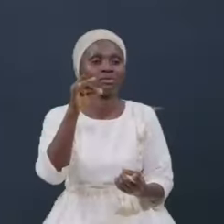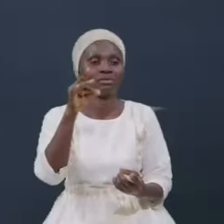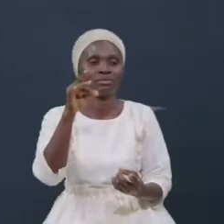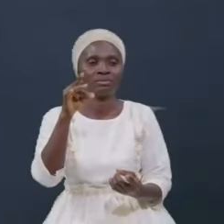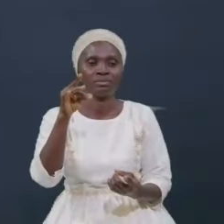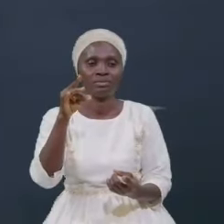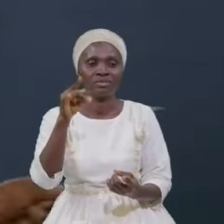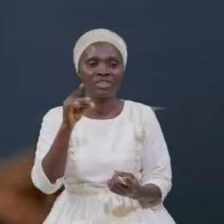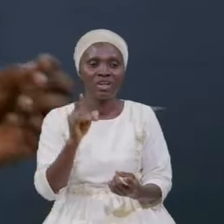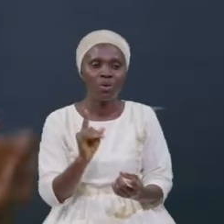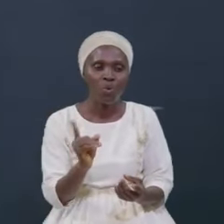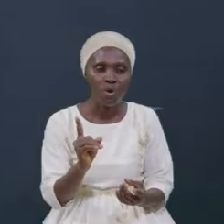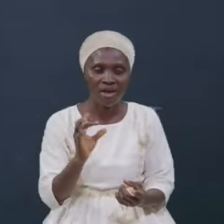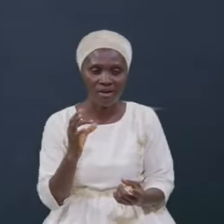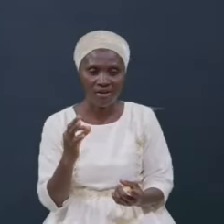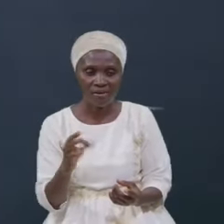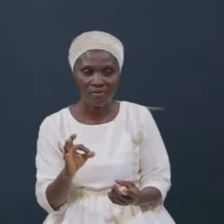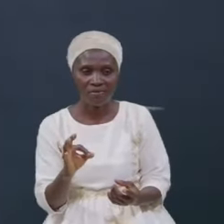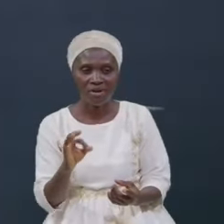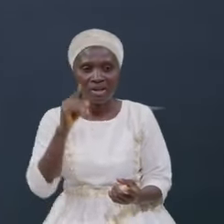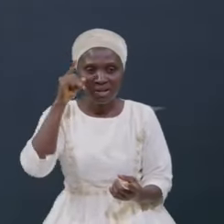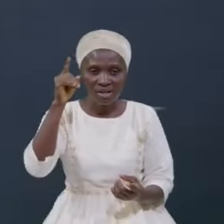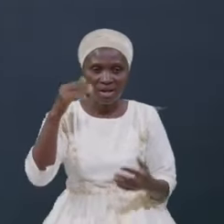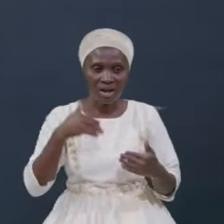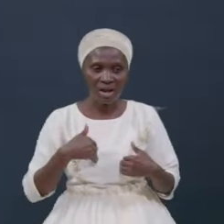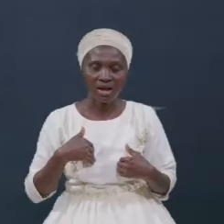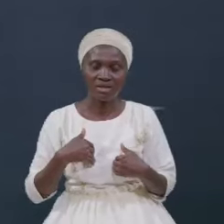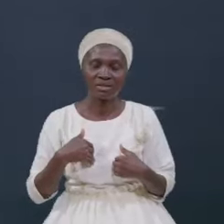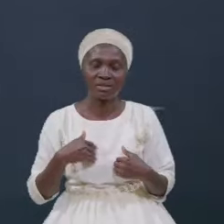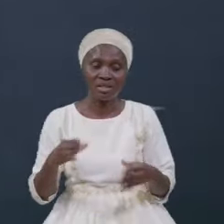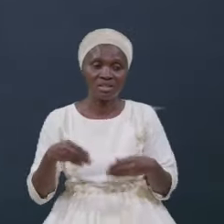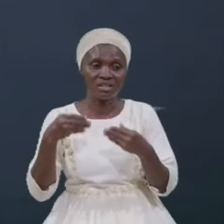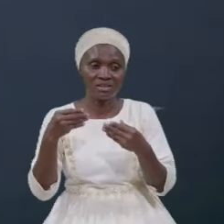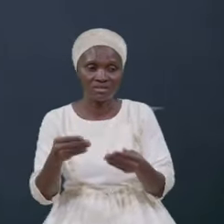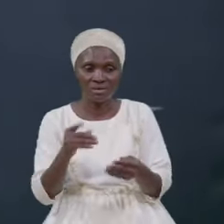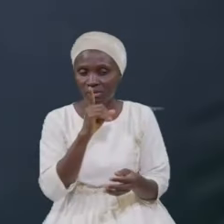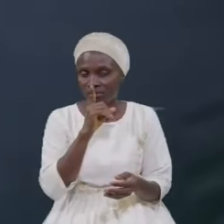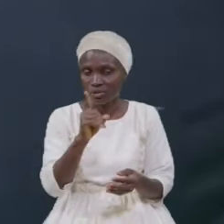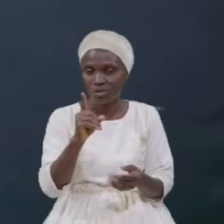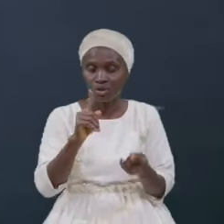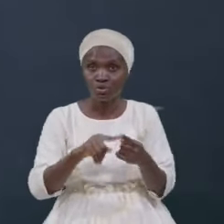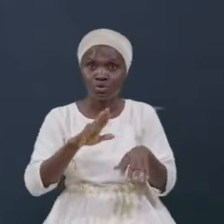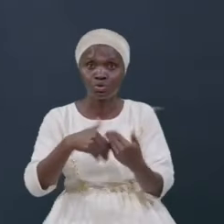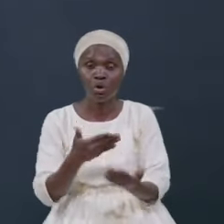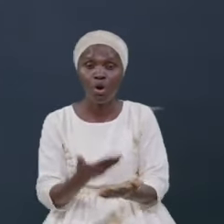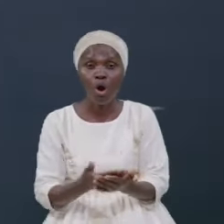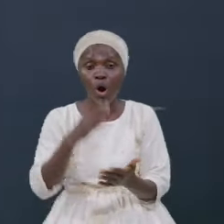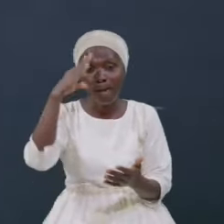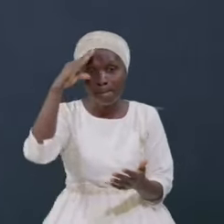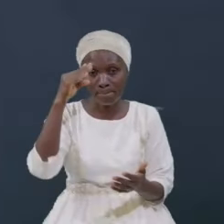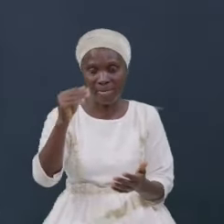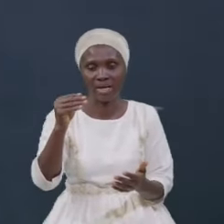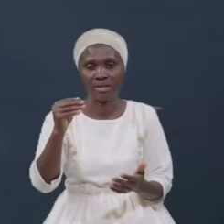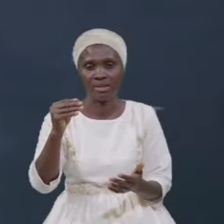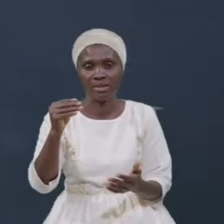whereof he has given assurance unto all men in that